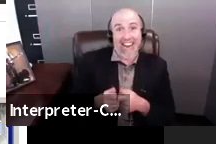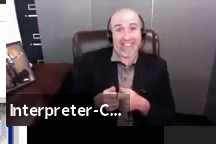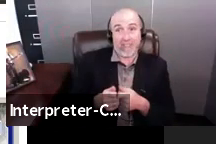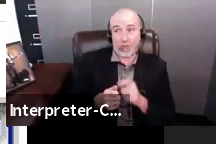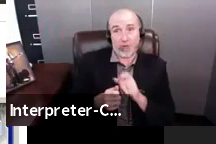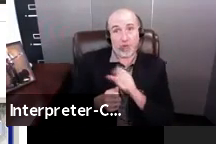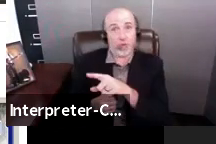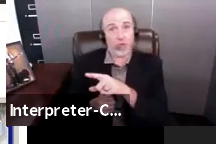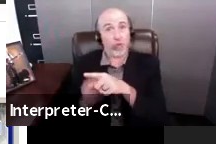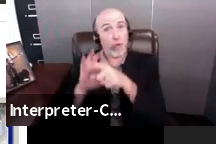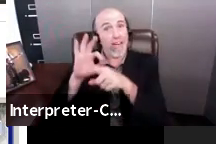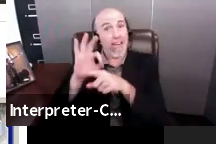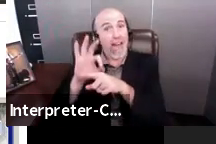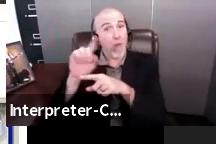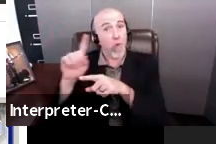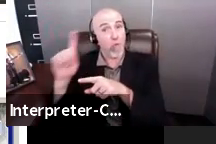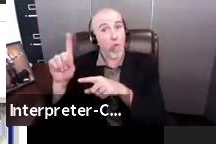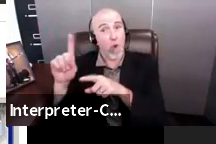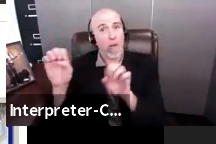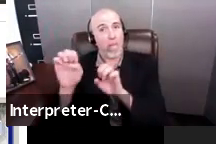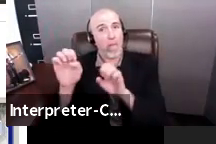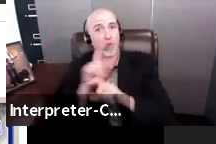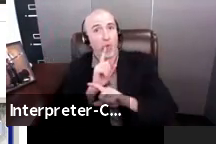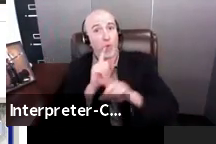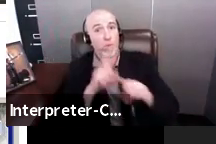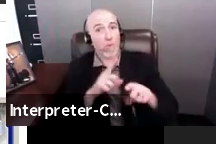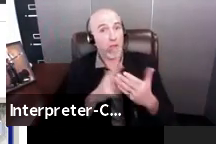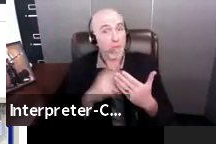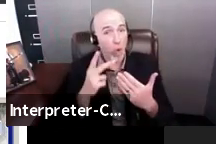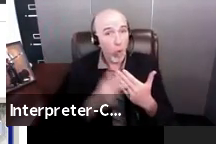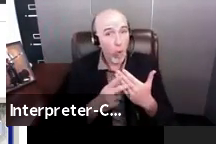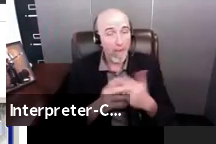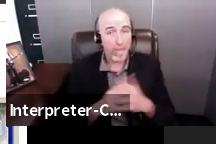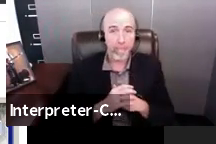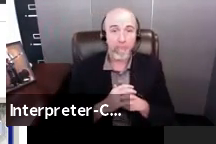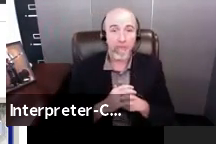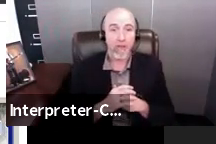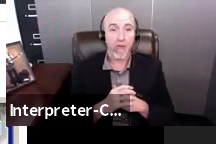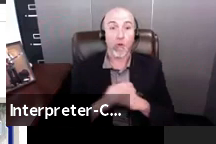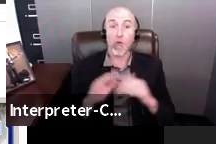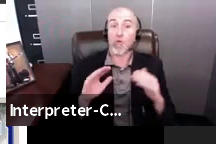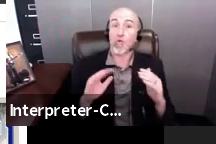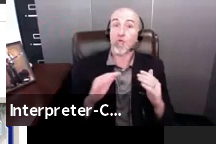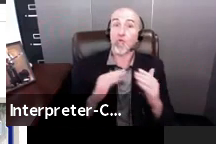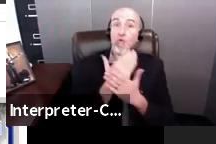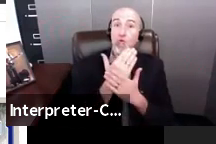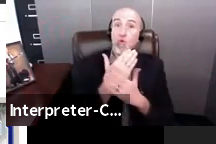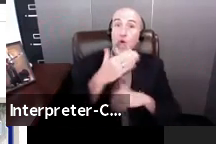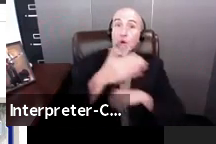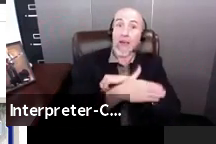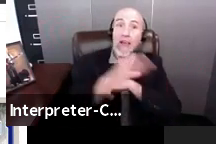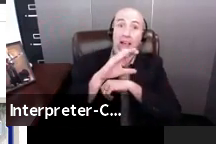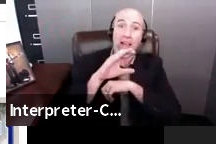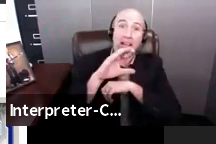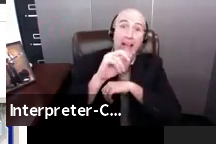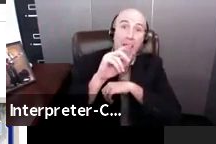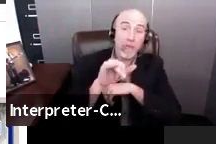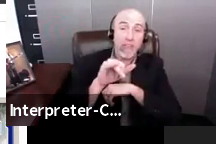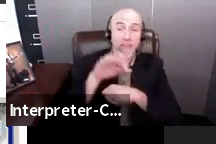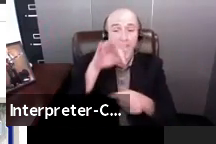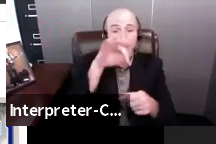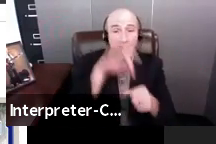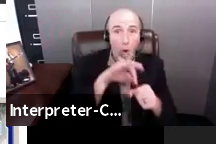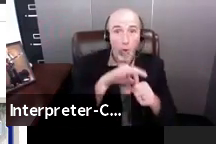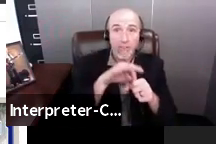911 emergency response program, new county voting and